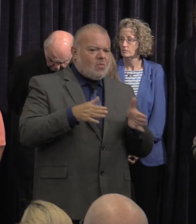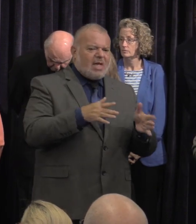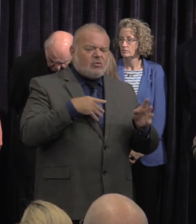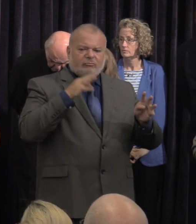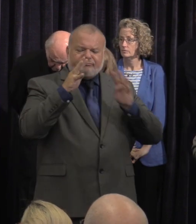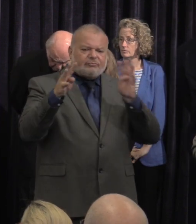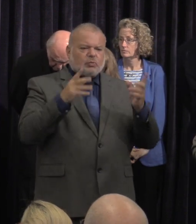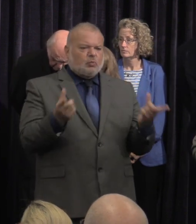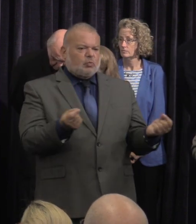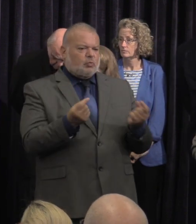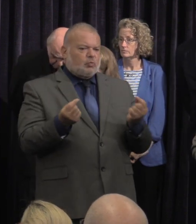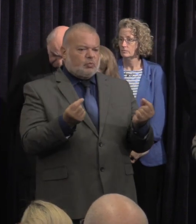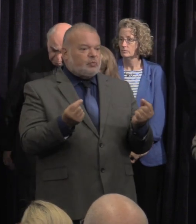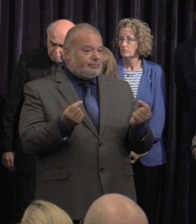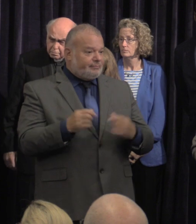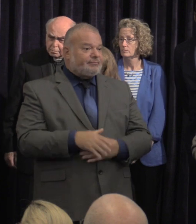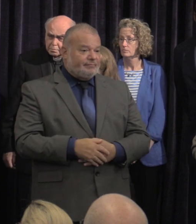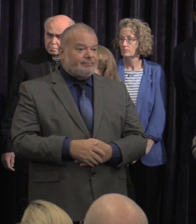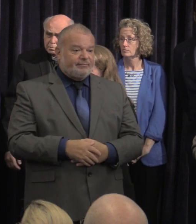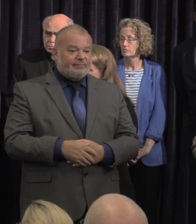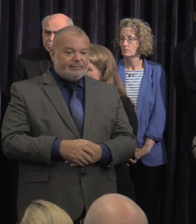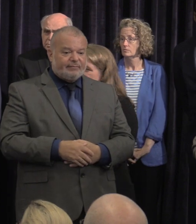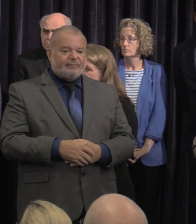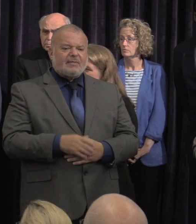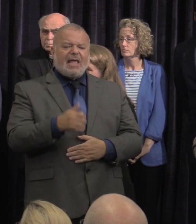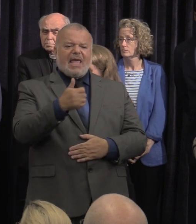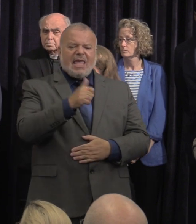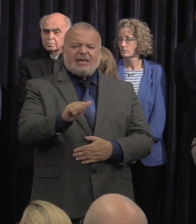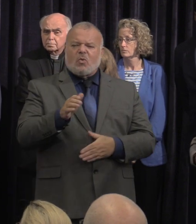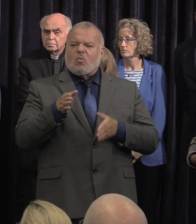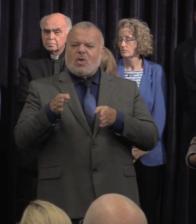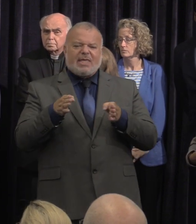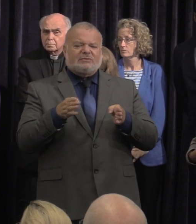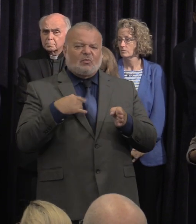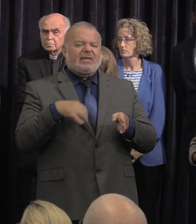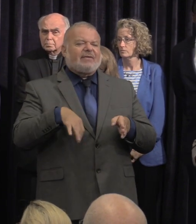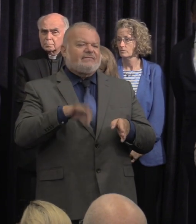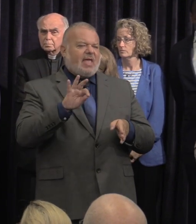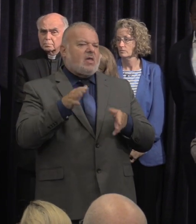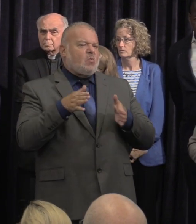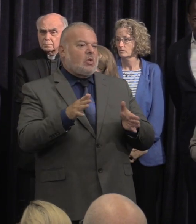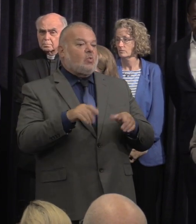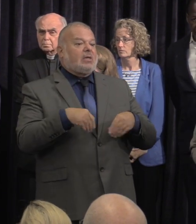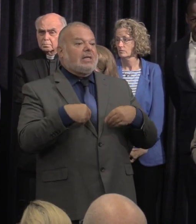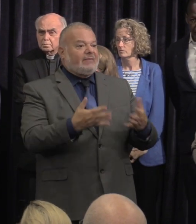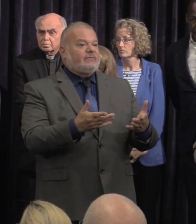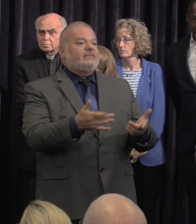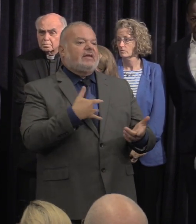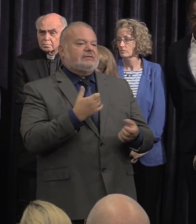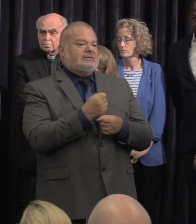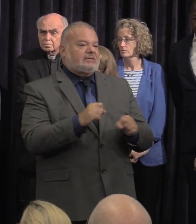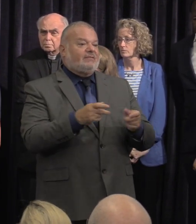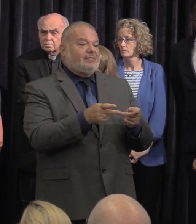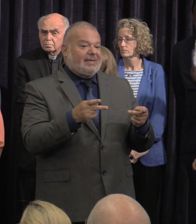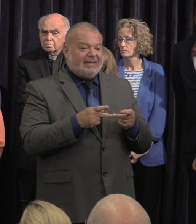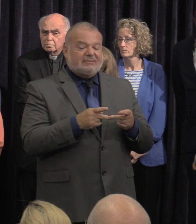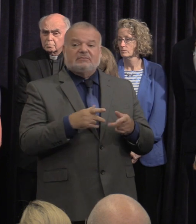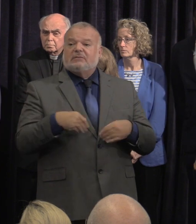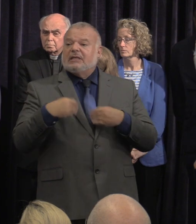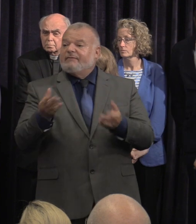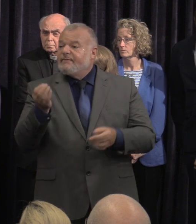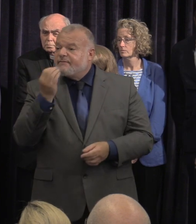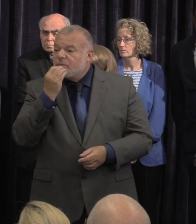and operationalize all means to secure housing, shelter, food, health, and human services. It is also important,